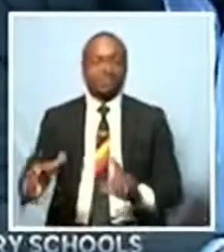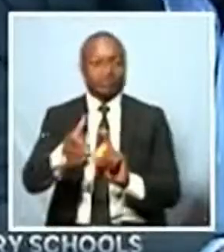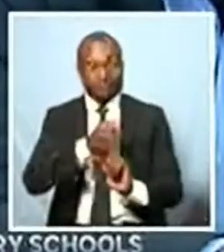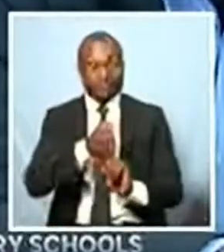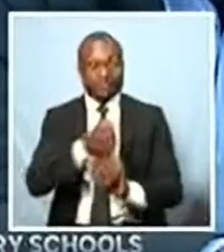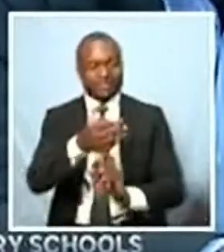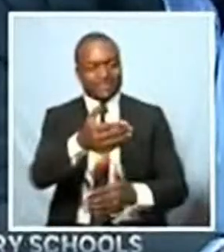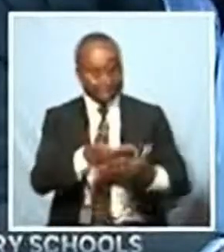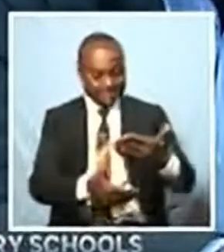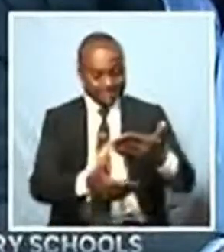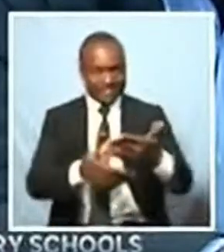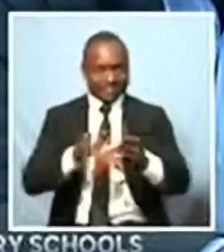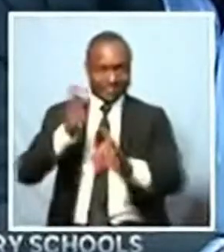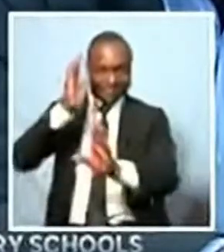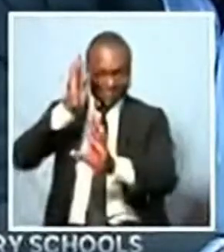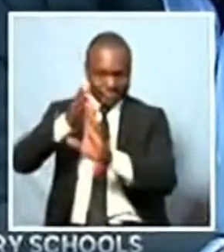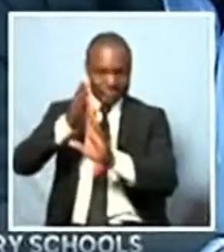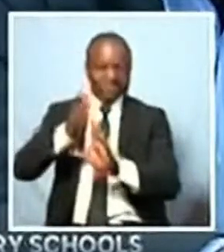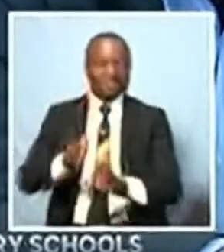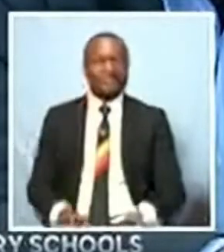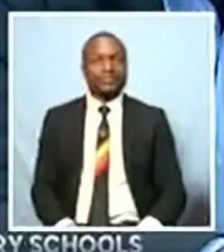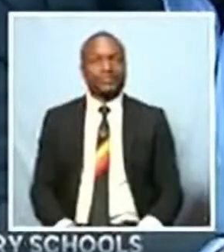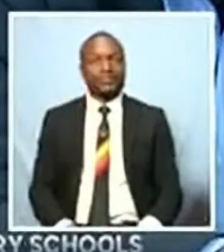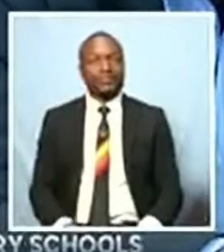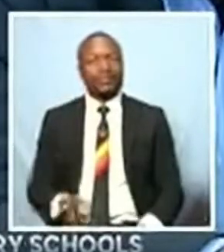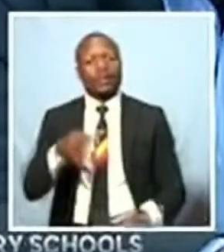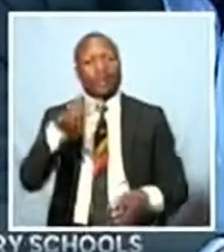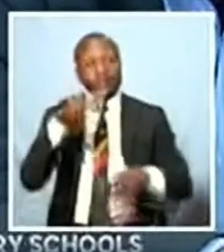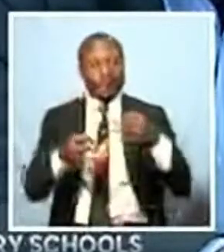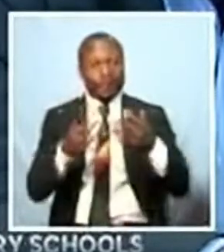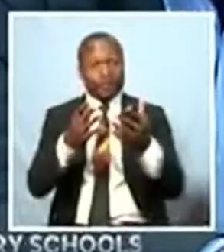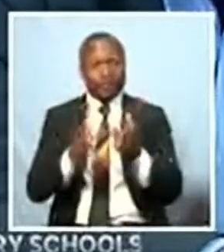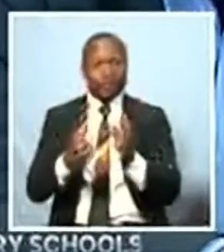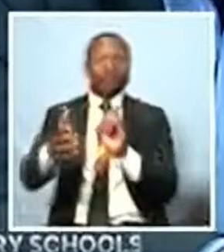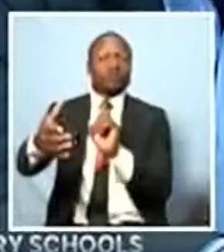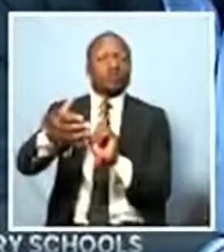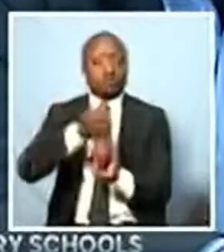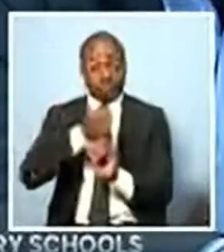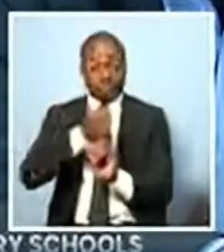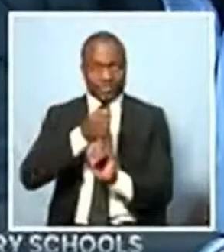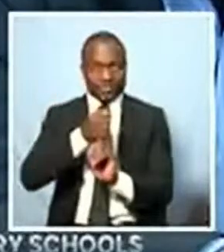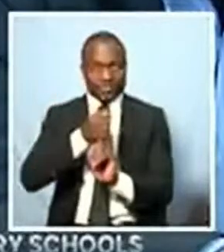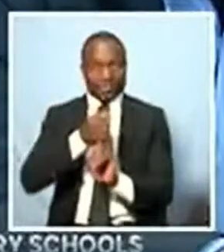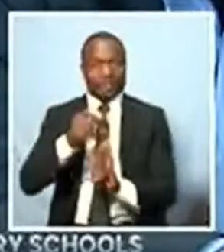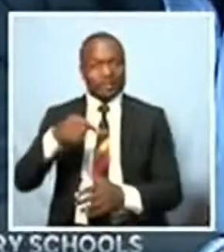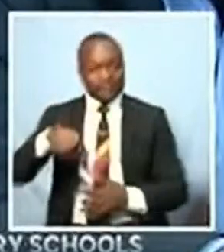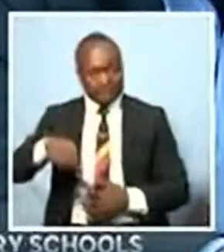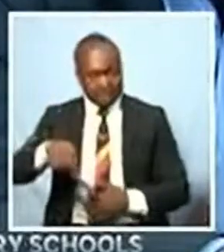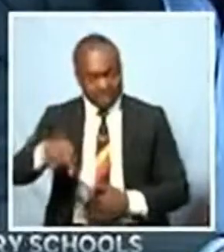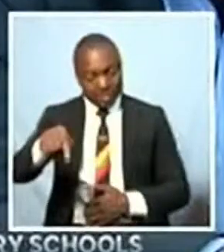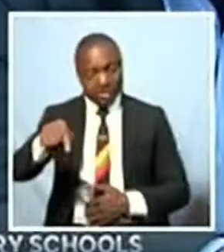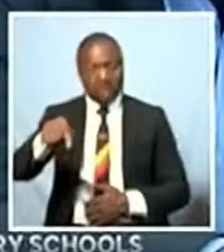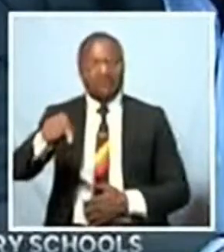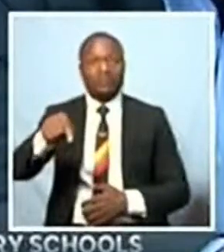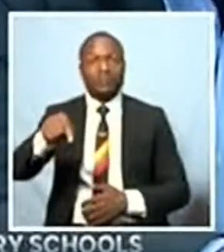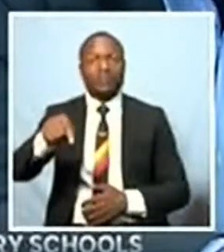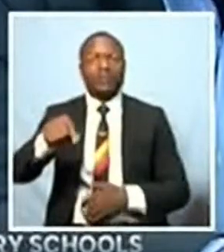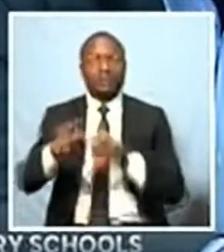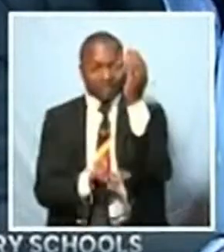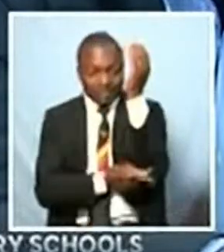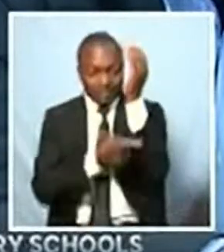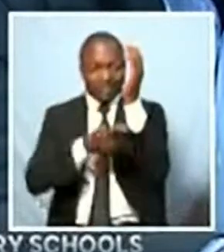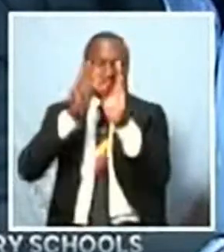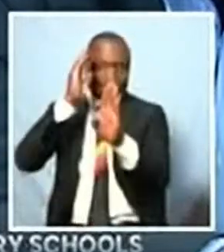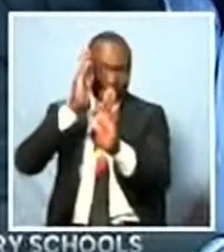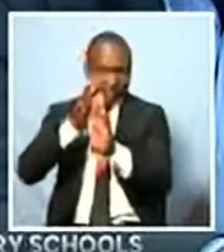goals. And so if we have to score in achieving the Sustainable Development Goals, perhaps we